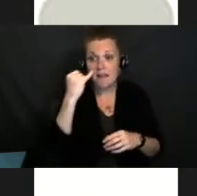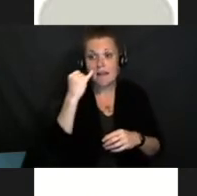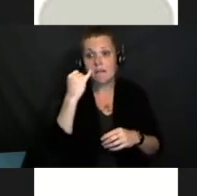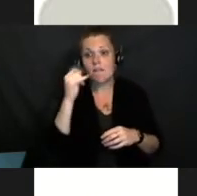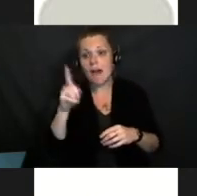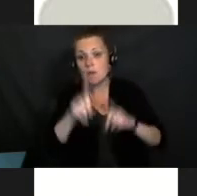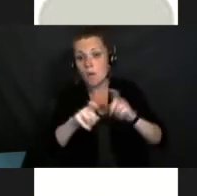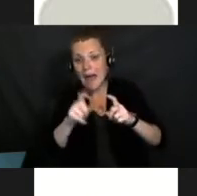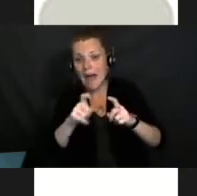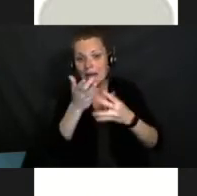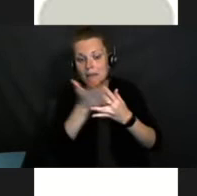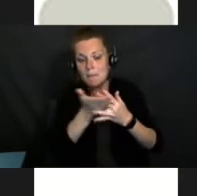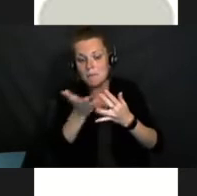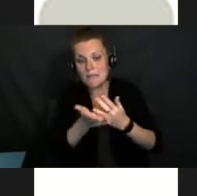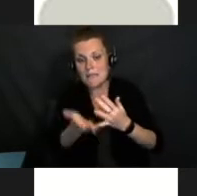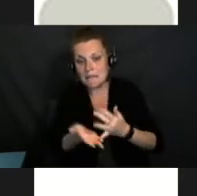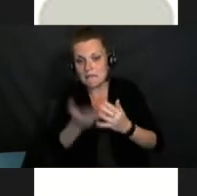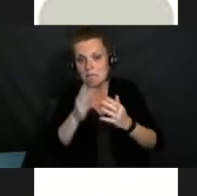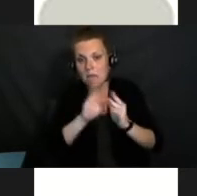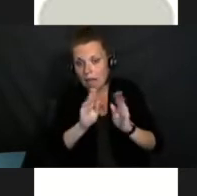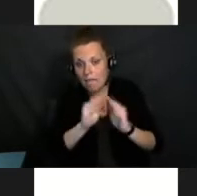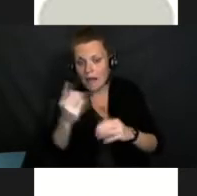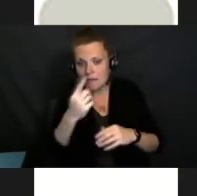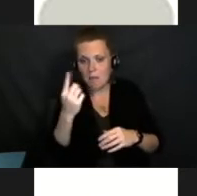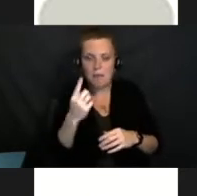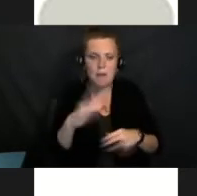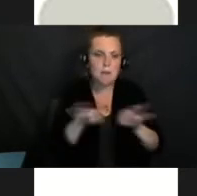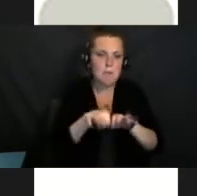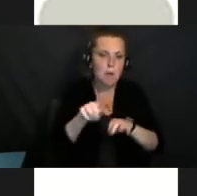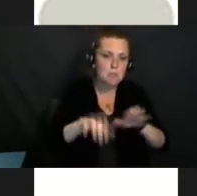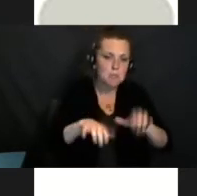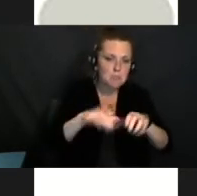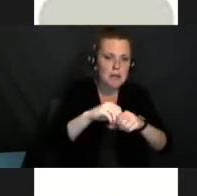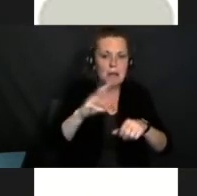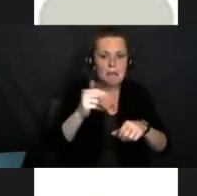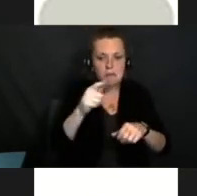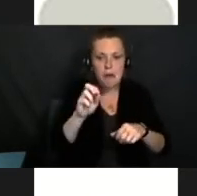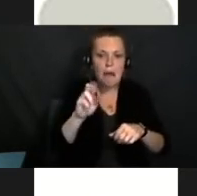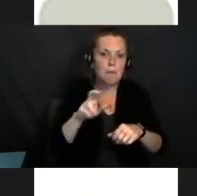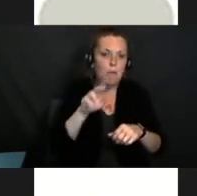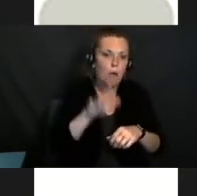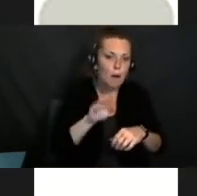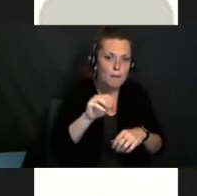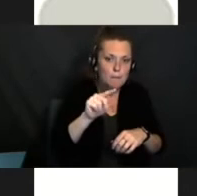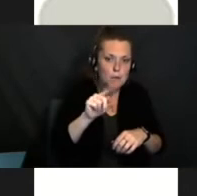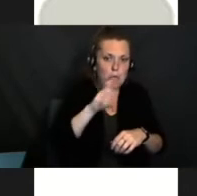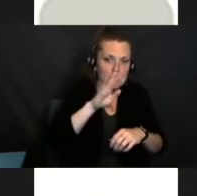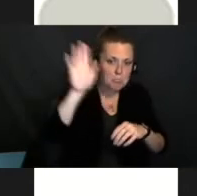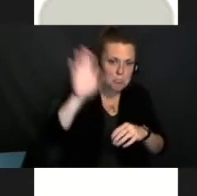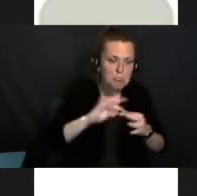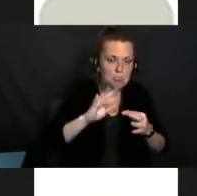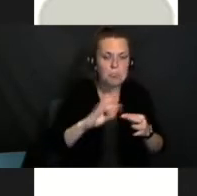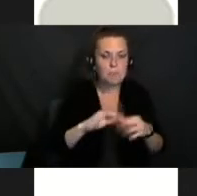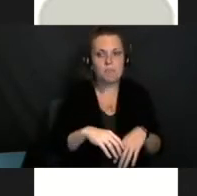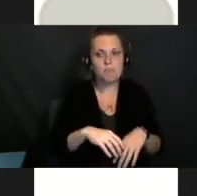in between, just say hello in the chat or speak up. We will have the